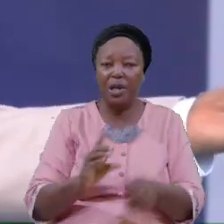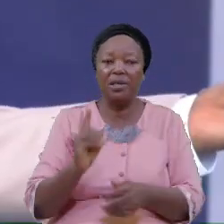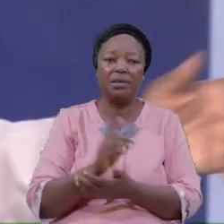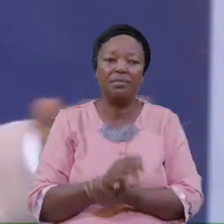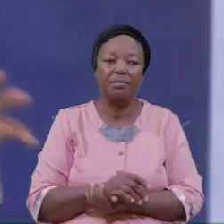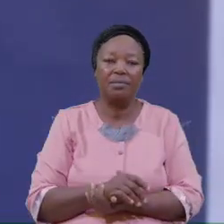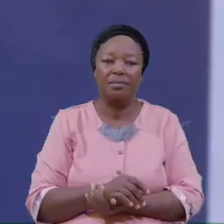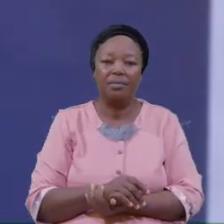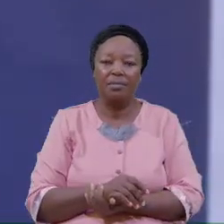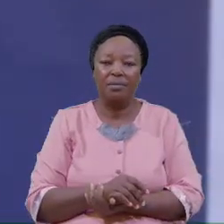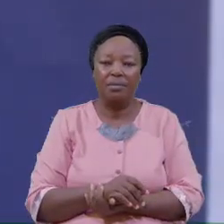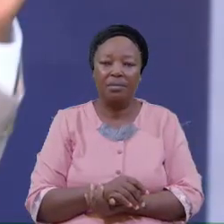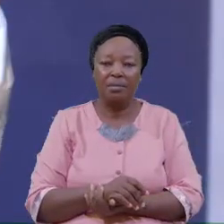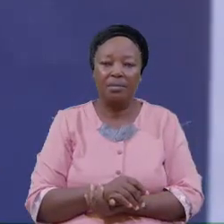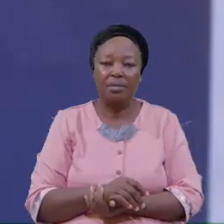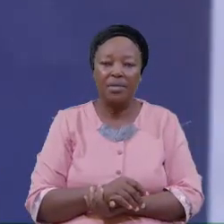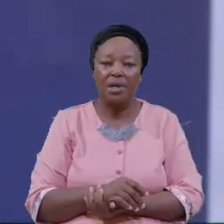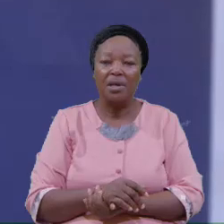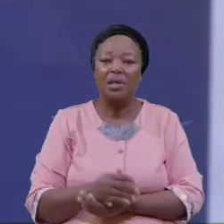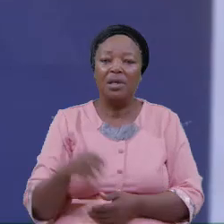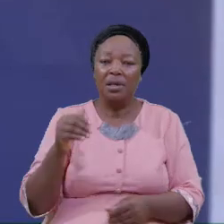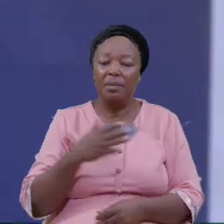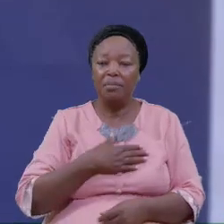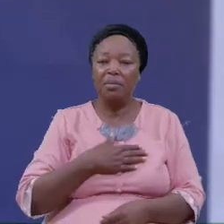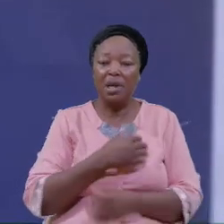The loving Christ, everyone blessed.